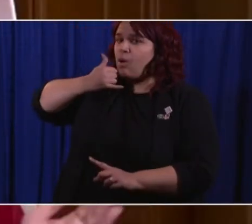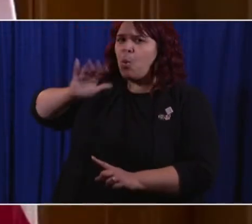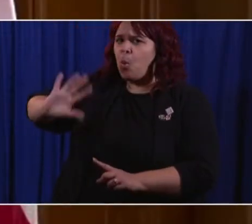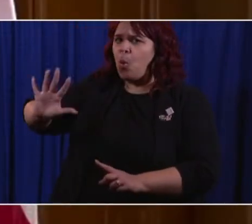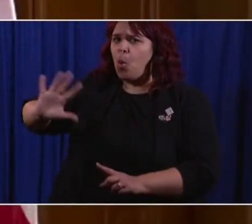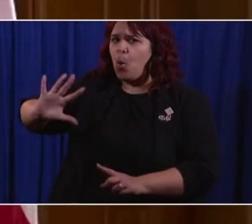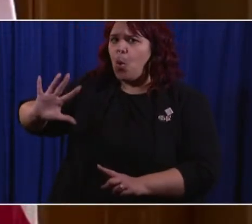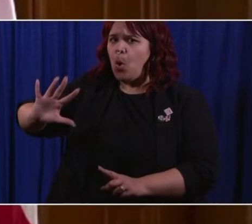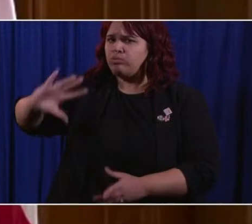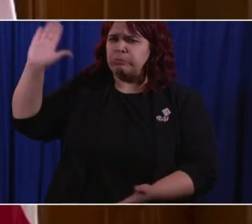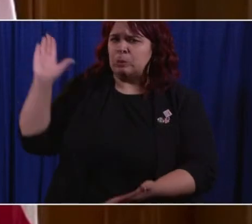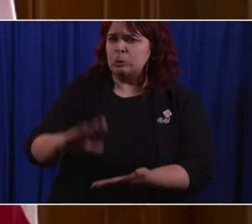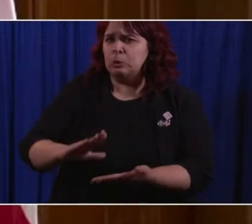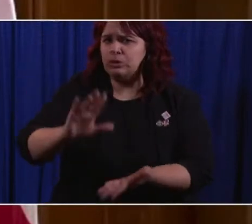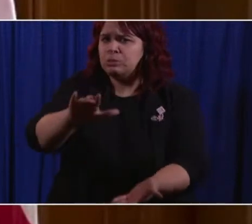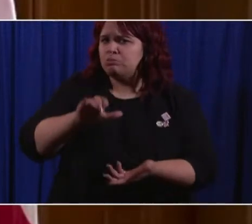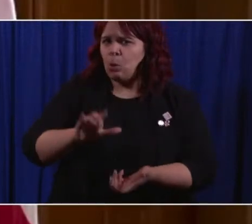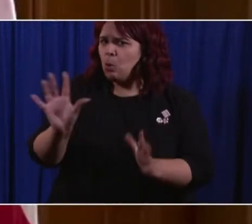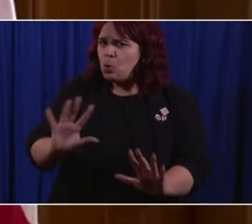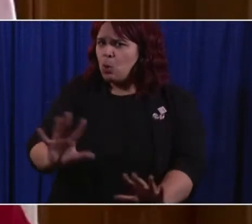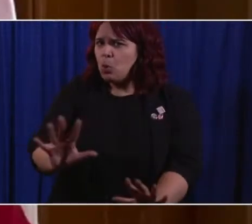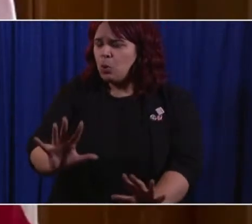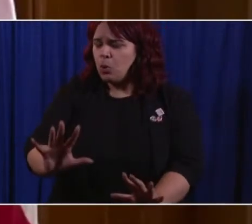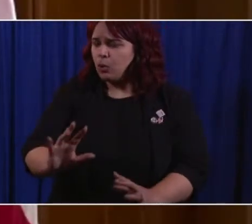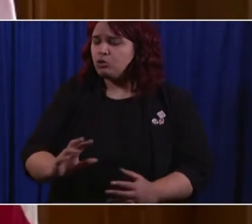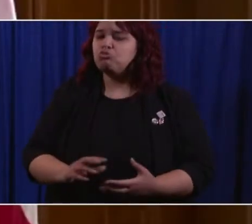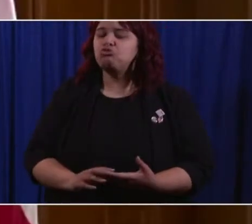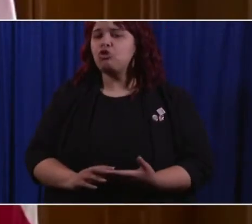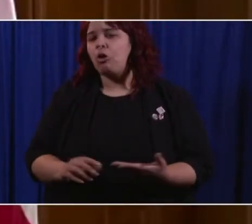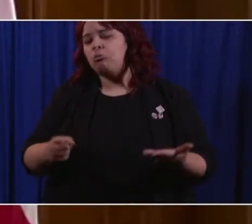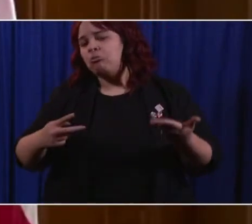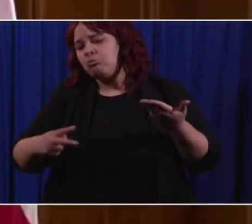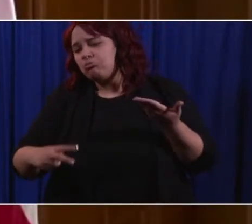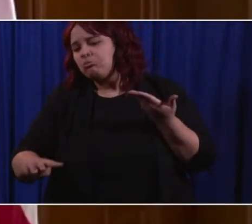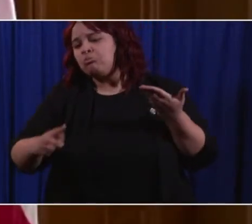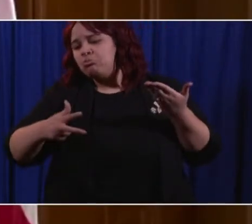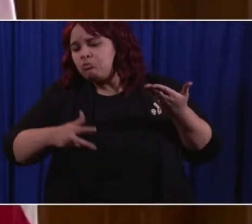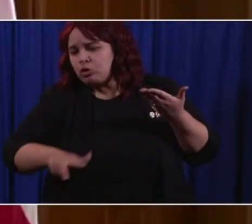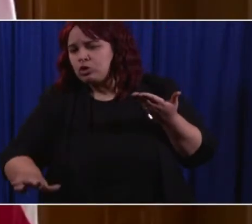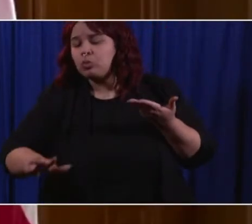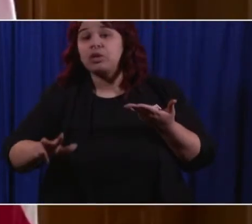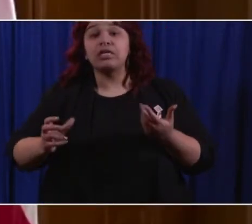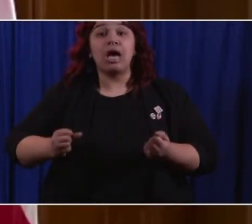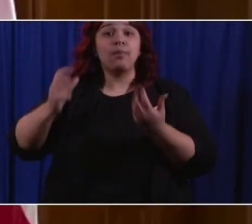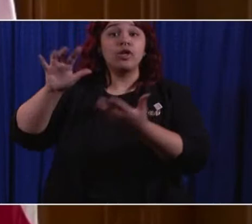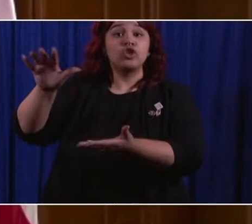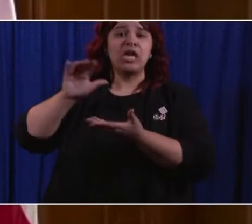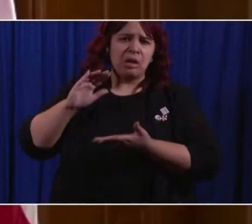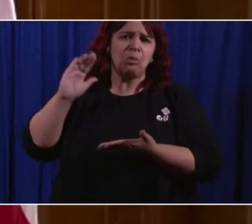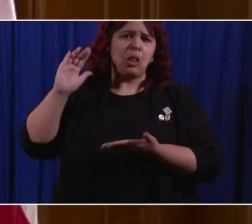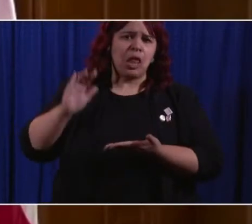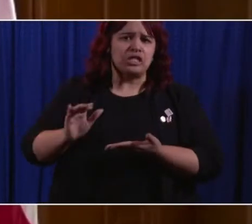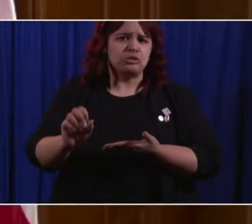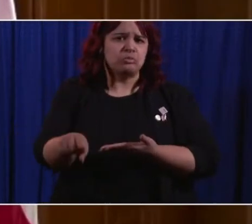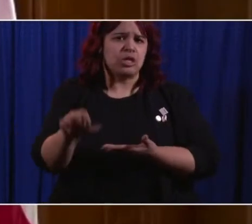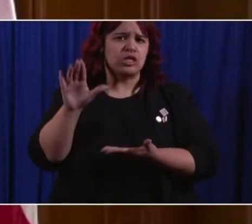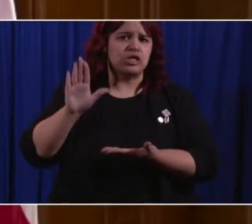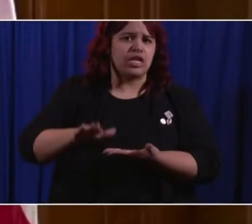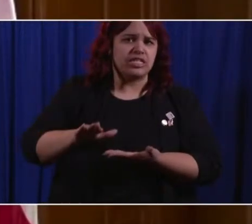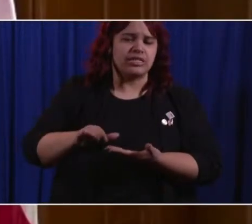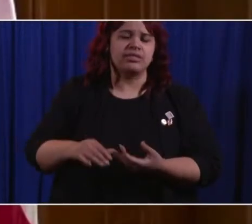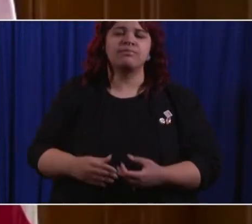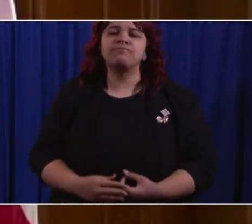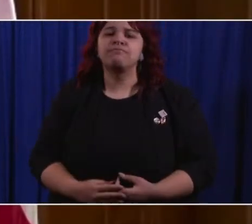weeks of, a lot less Johnson & Johnson. It's quite interesting when we heard about